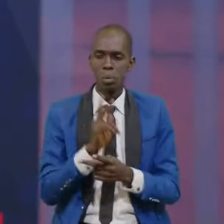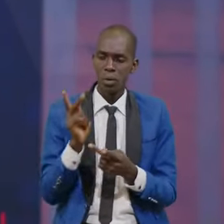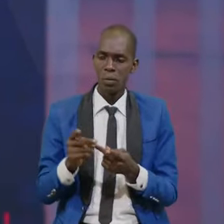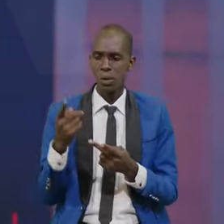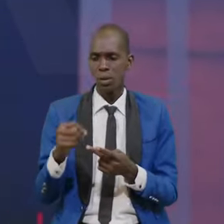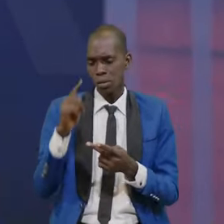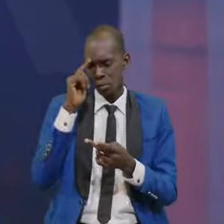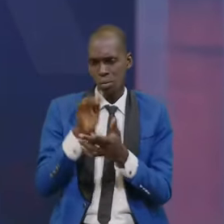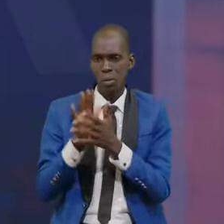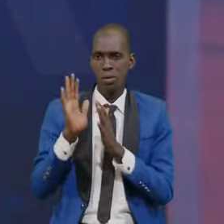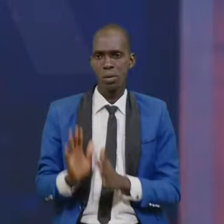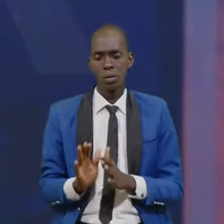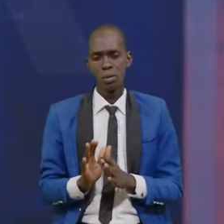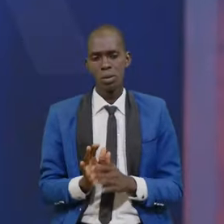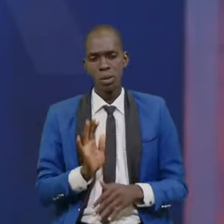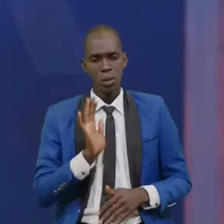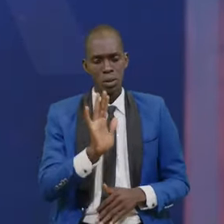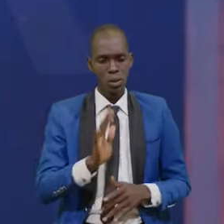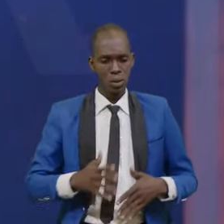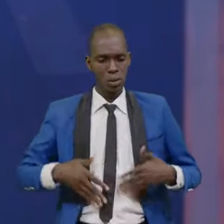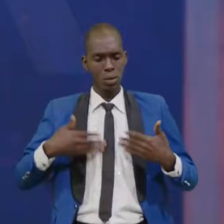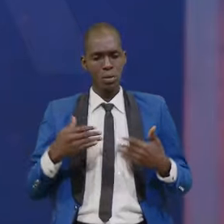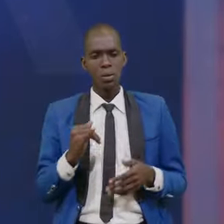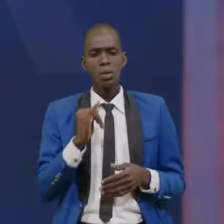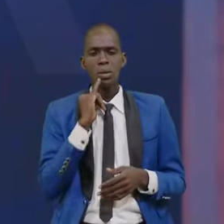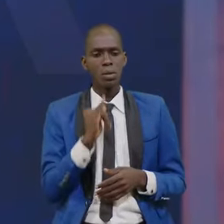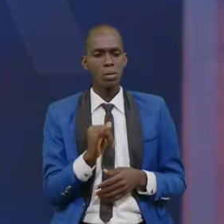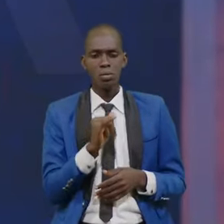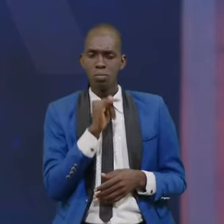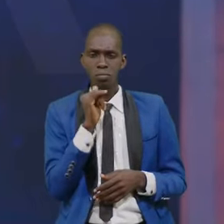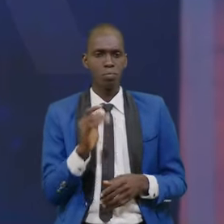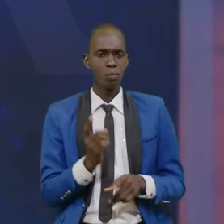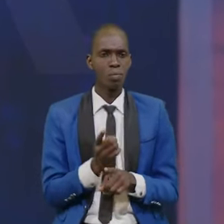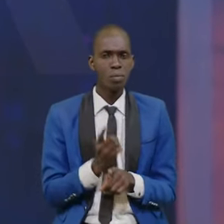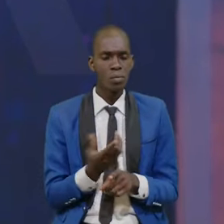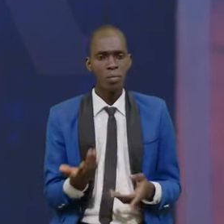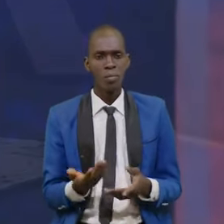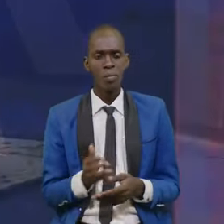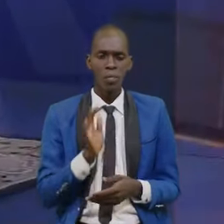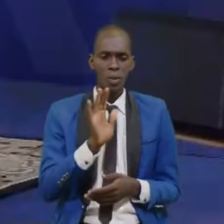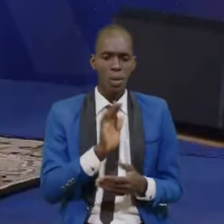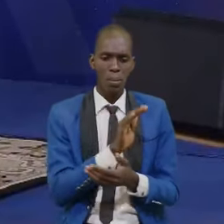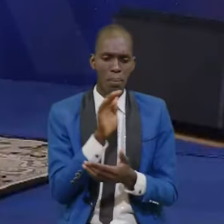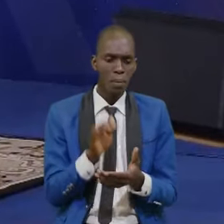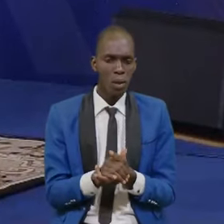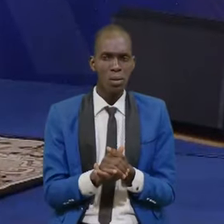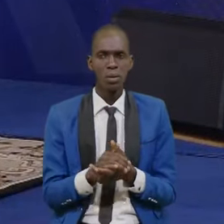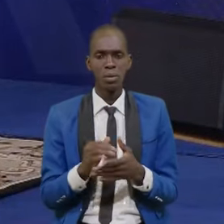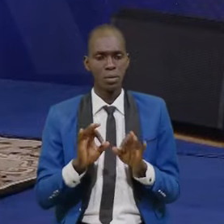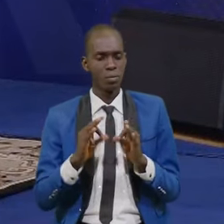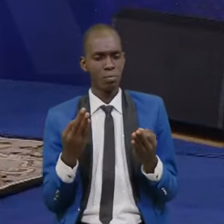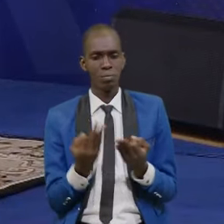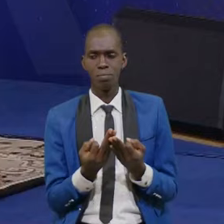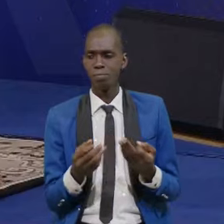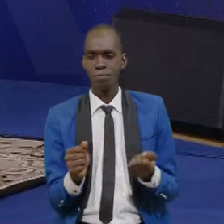life is like turned upside down. His marriage, his family, shattered,